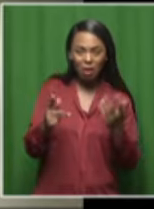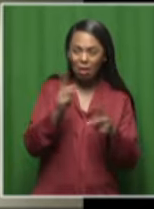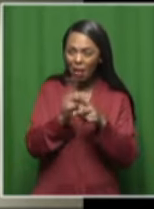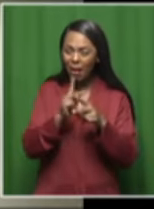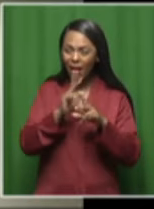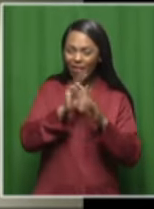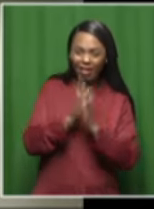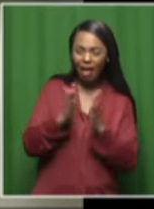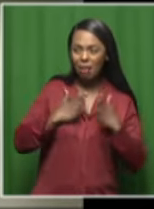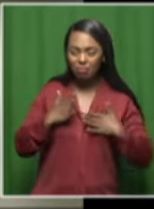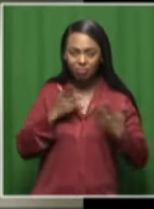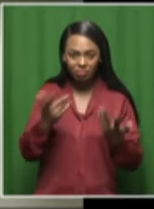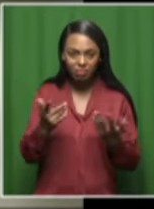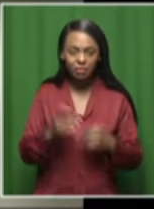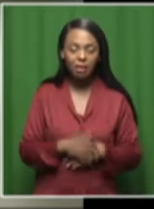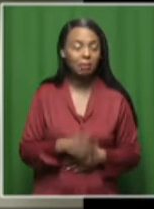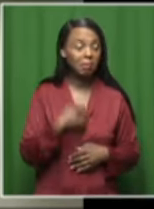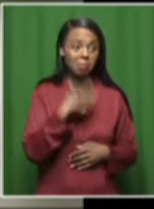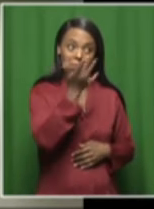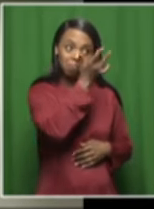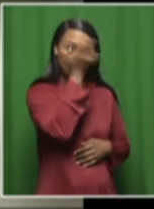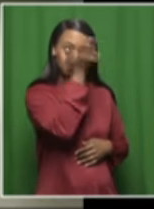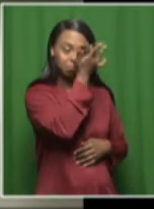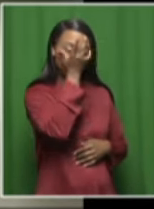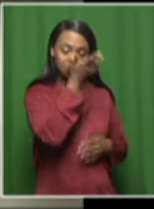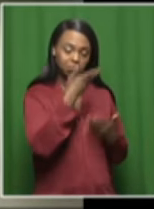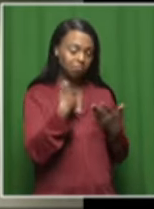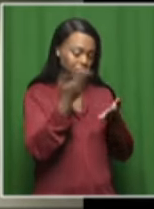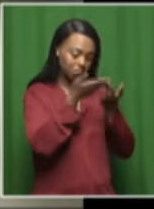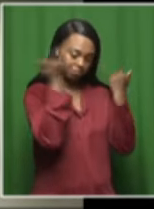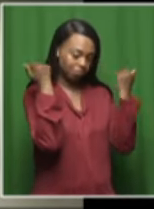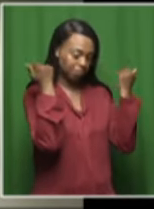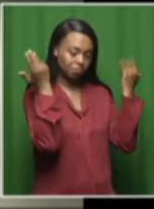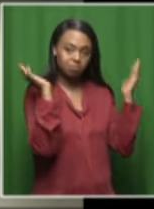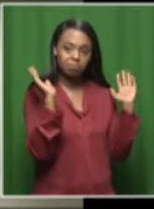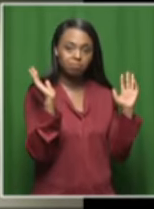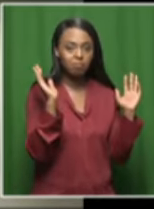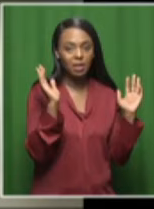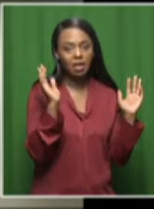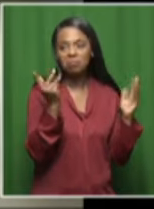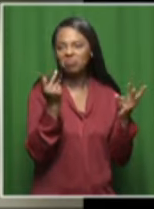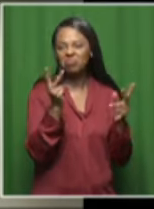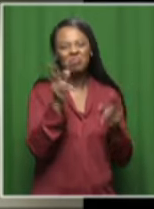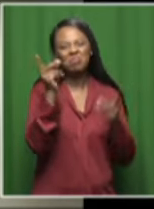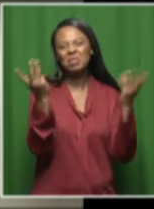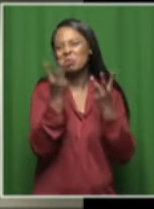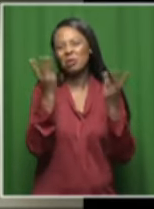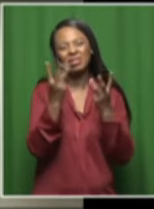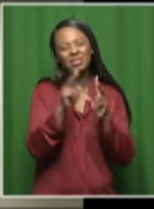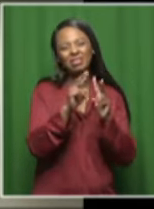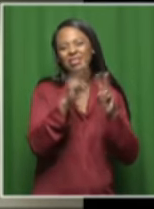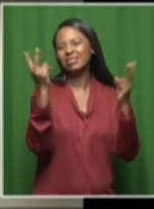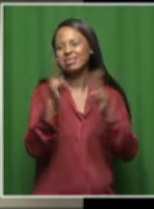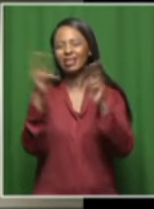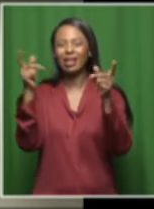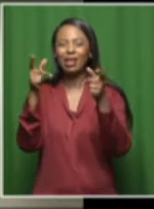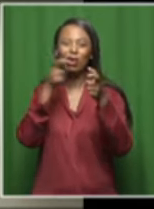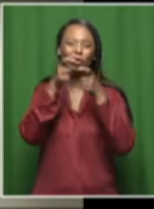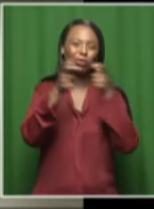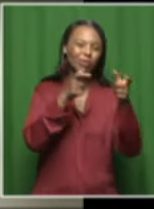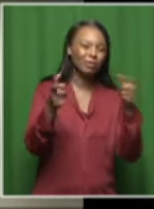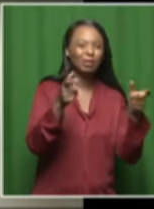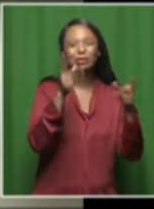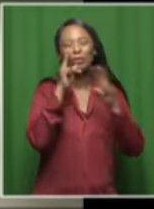That's a big unknown, and I think different participants would have different views, but there's certainly an expectation that there will